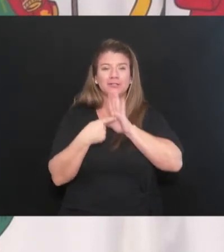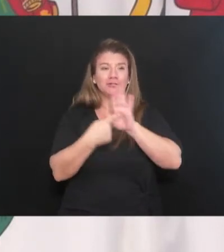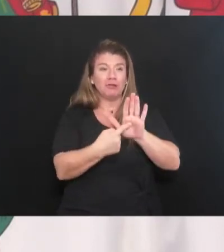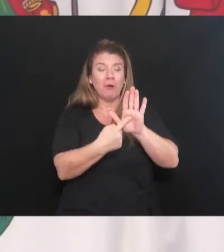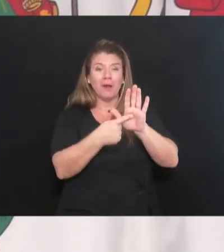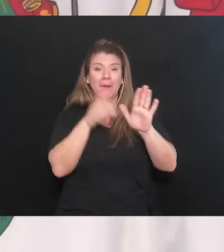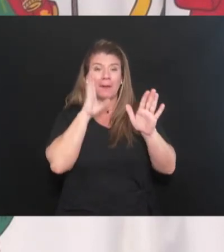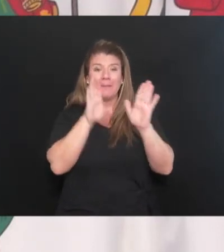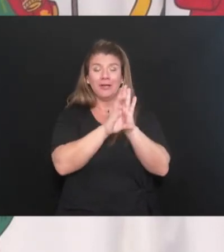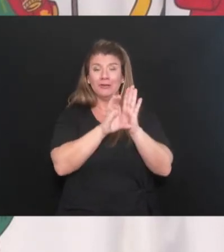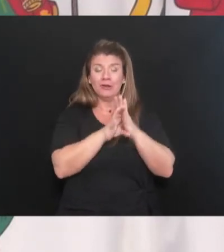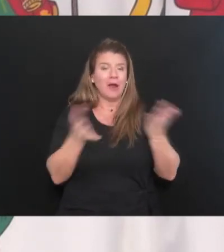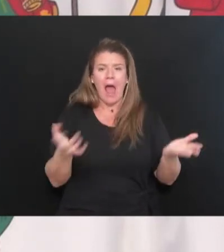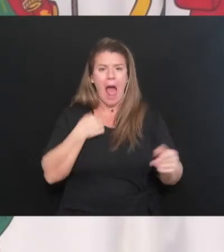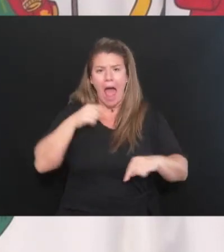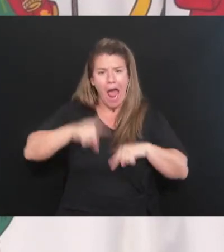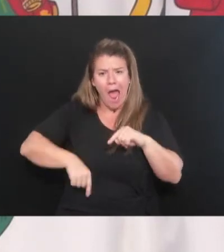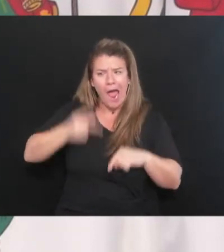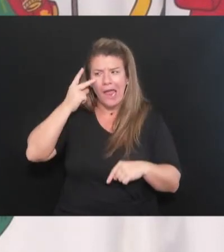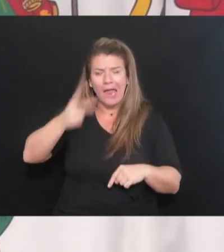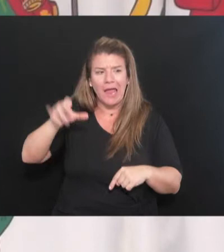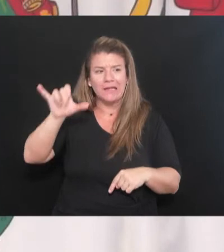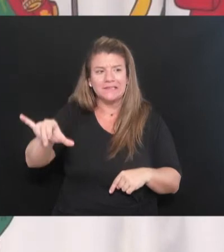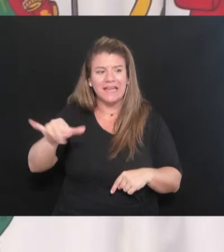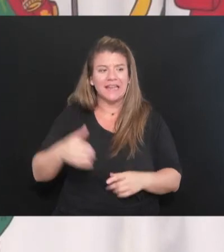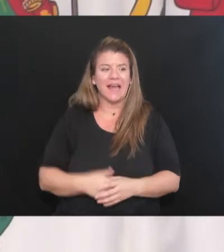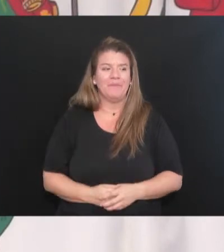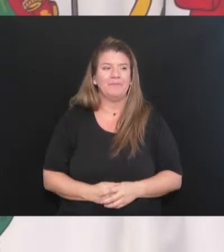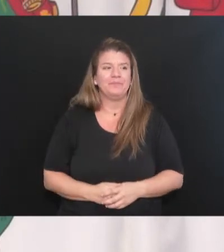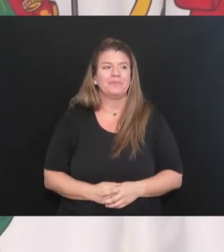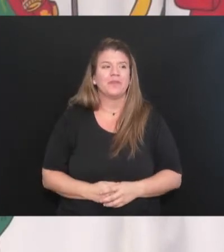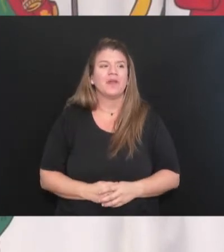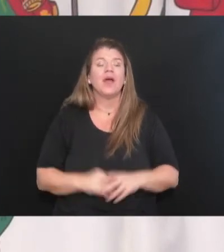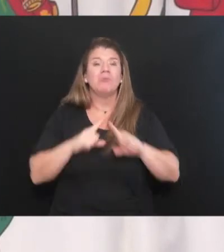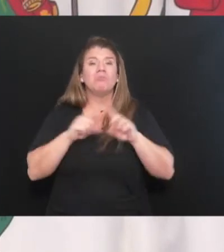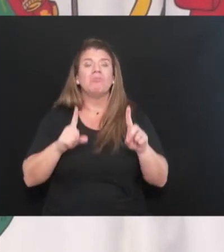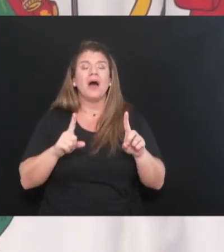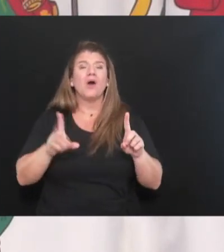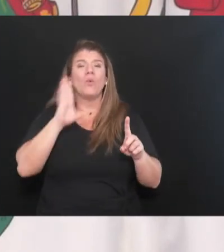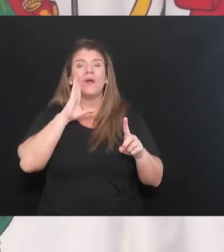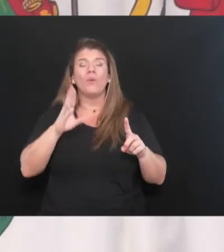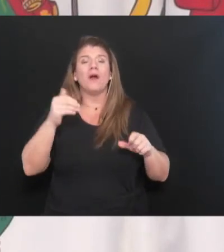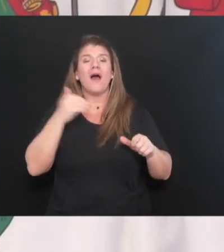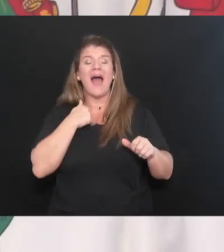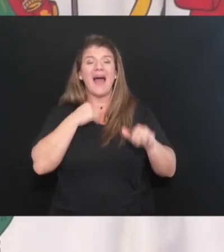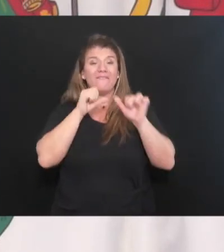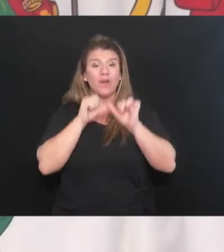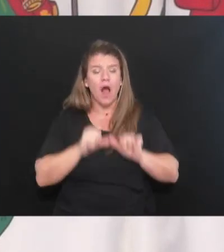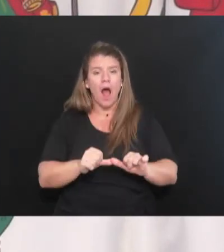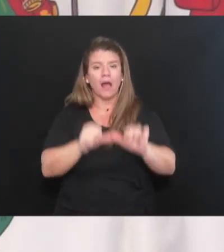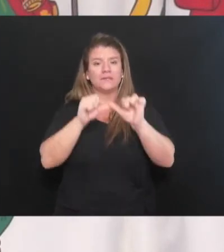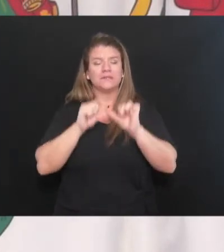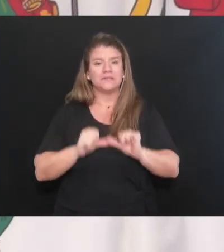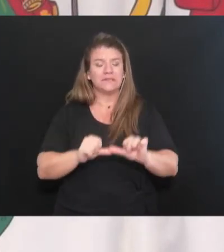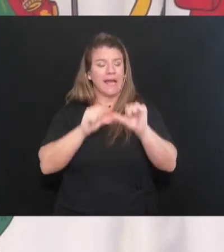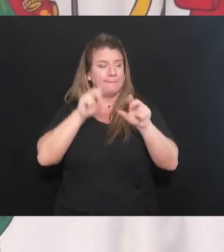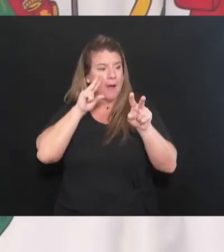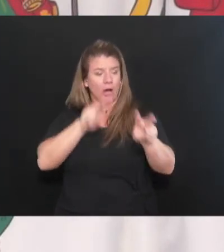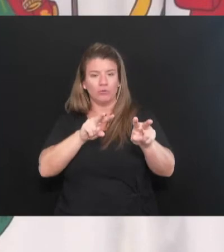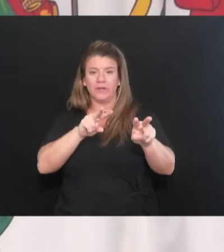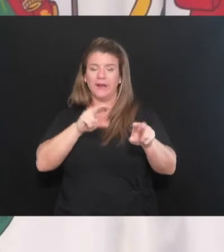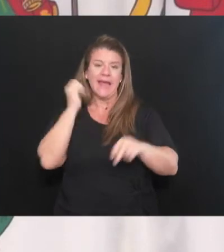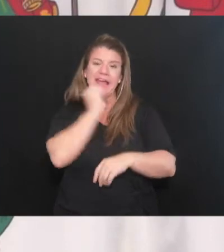But nevertheless, we will have constant 24/7 monitoring